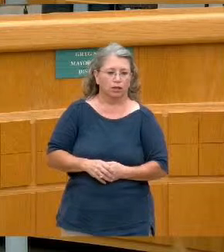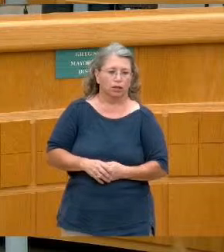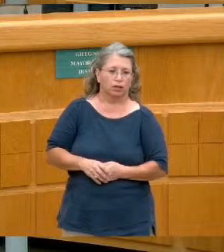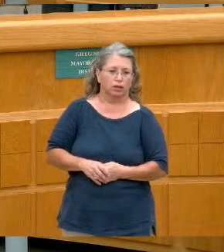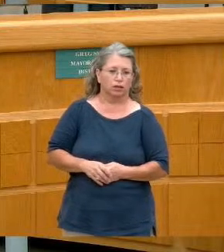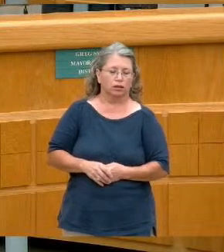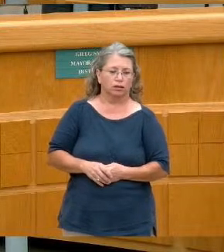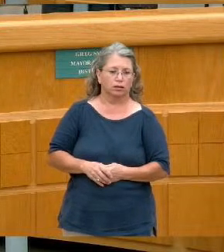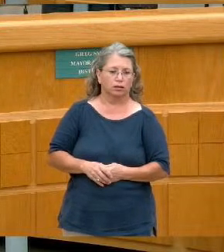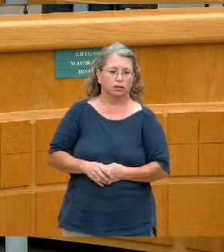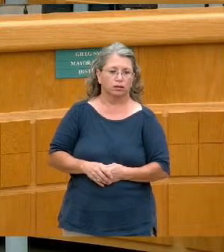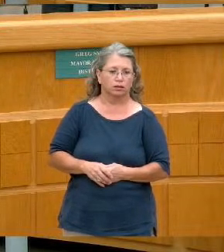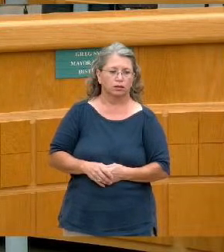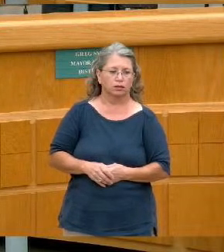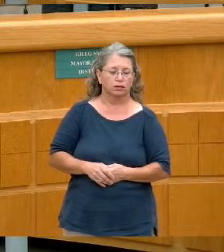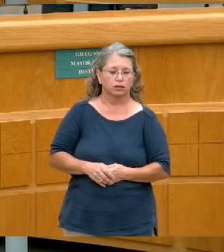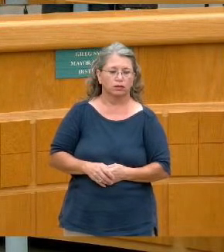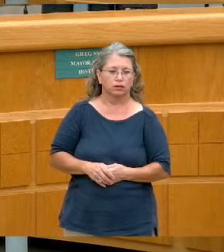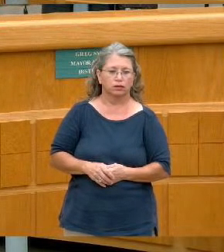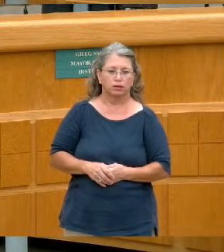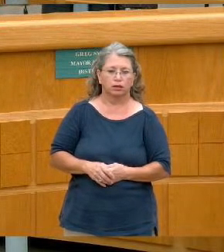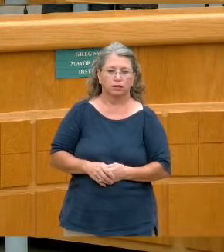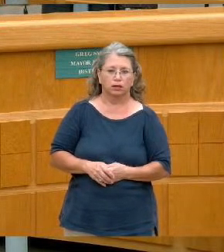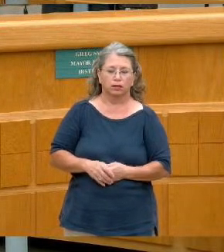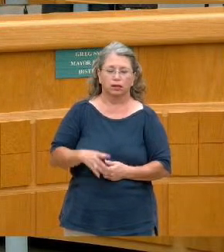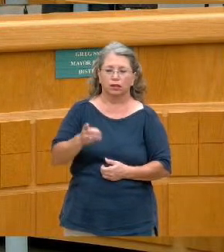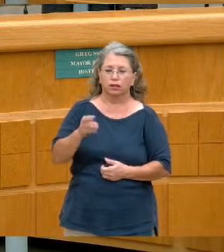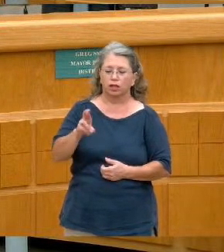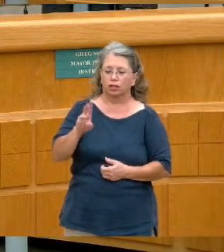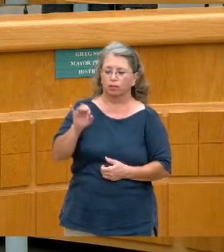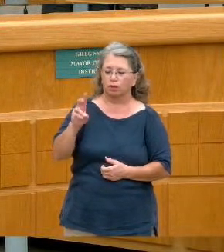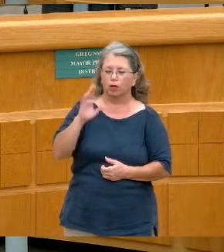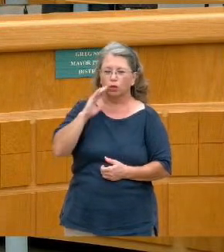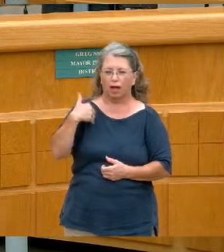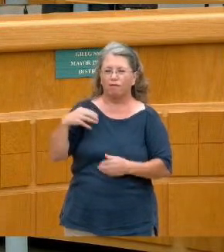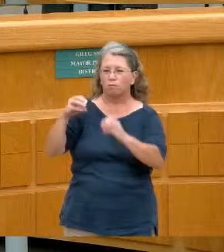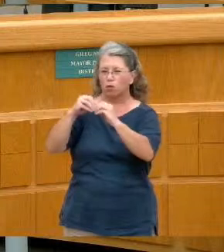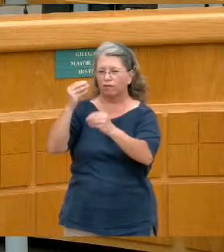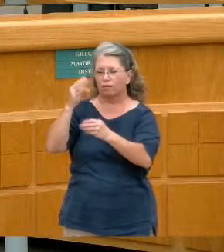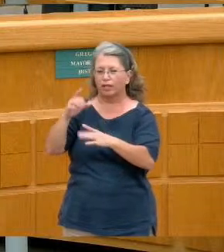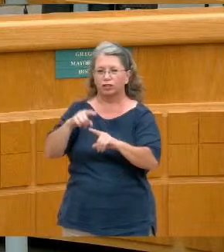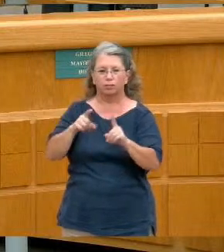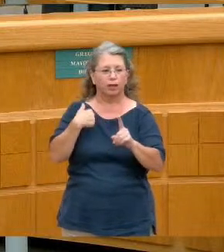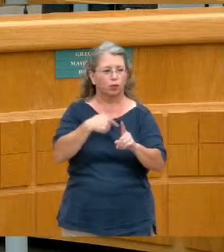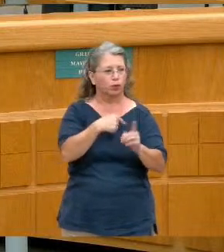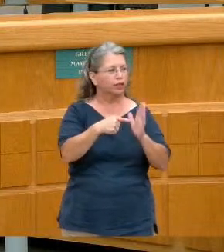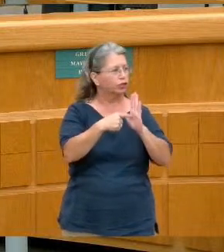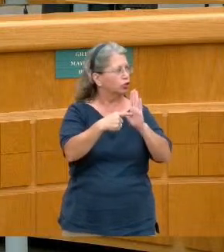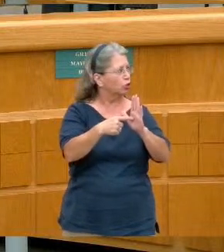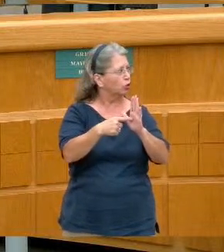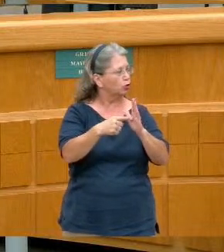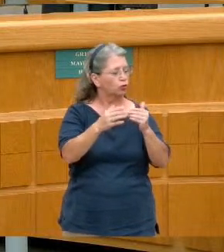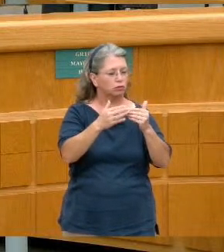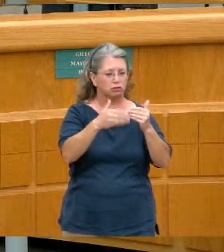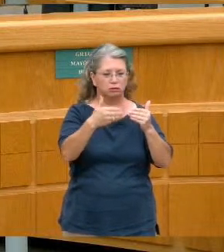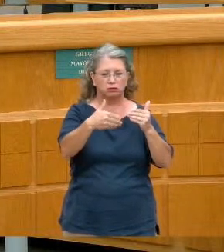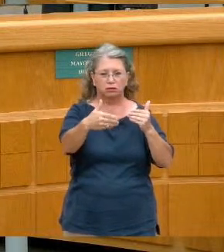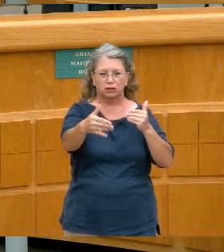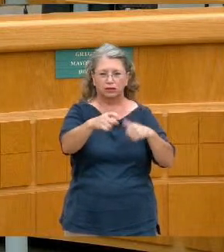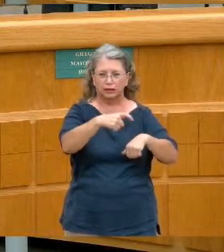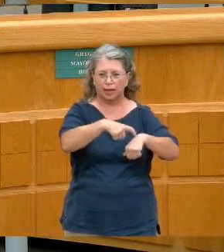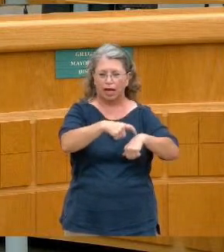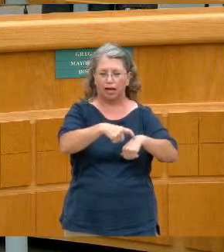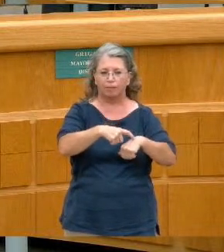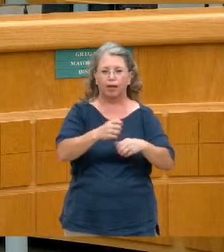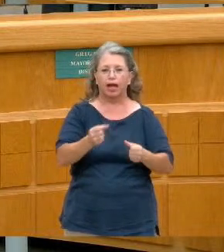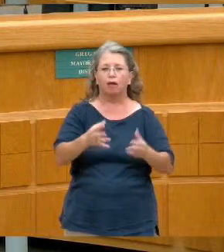And let's just show you some trending. Dr. Bird's going to have a lot more, but we trend over time since we've been counting this, the number